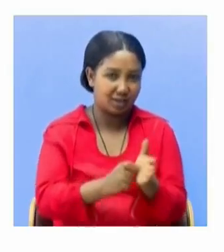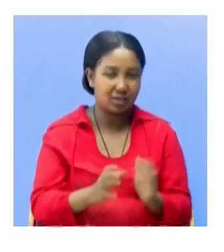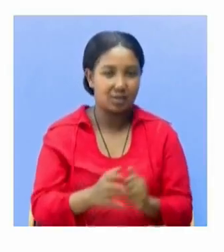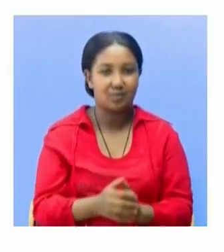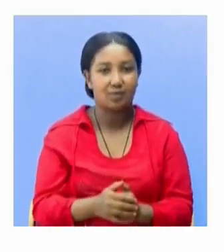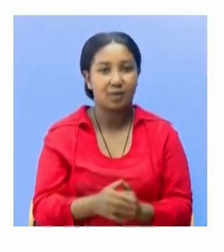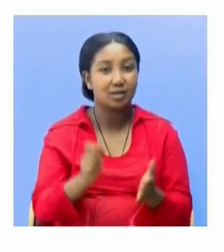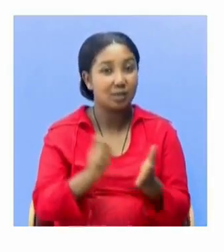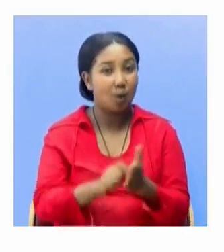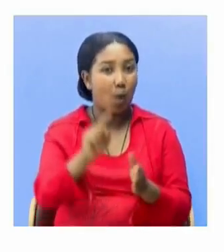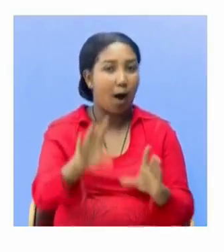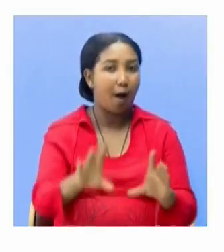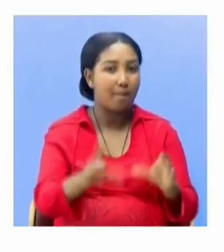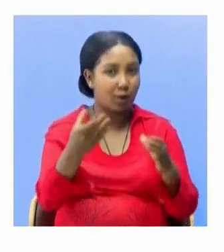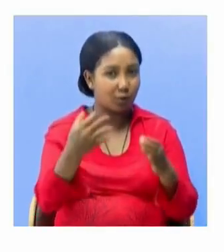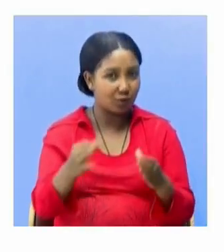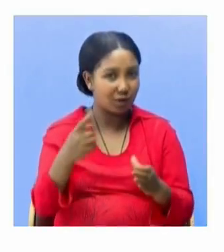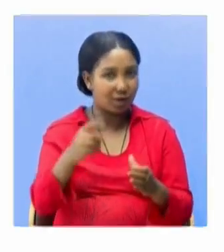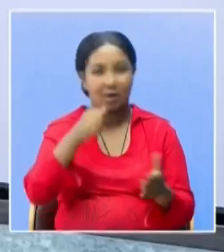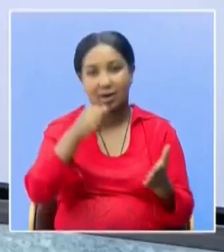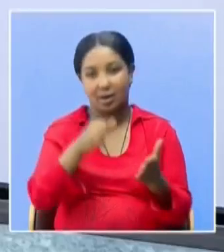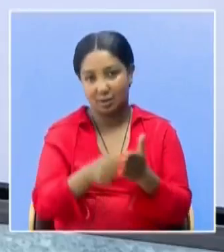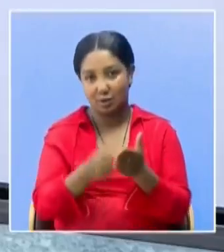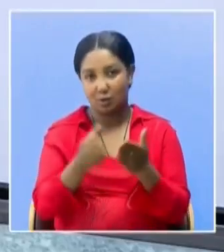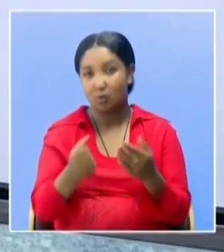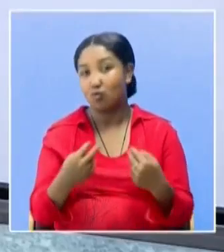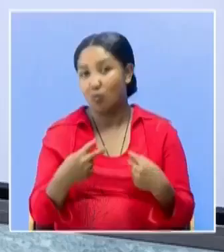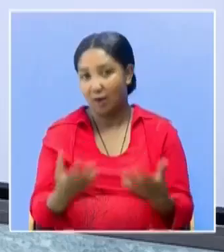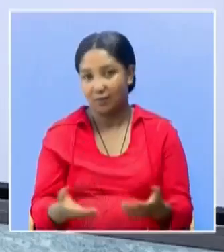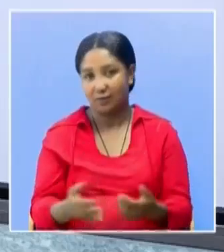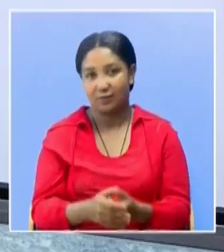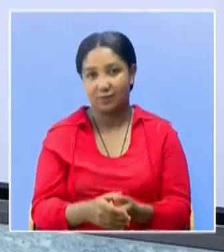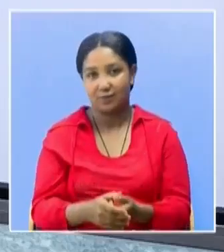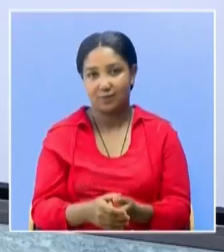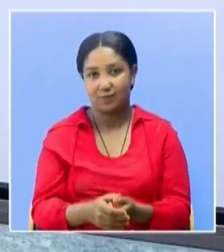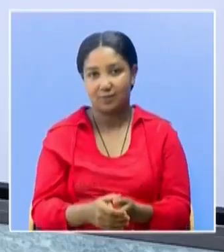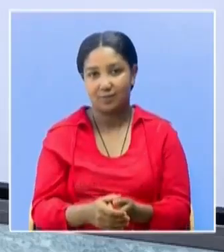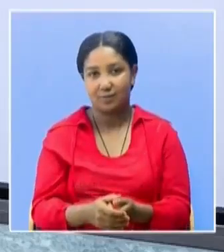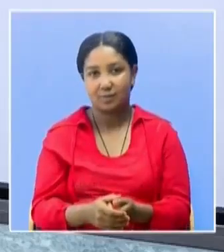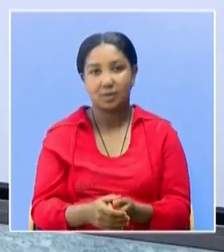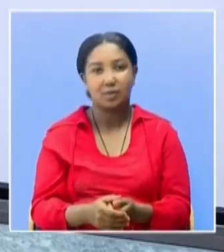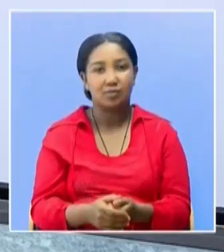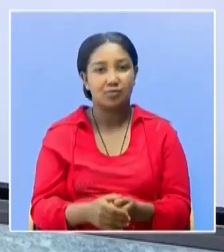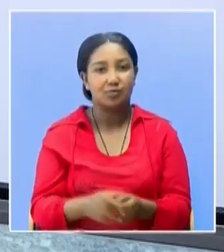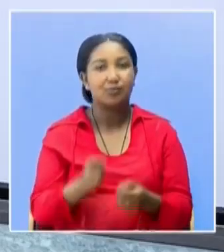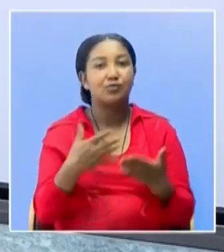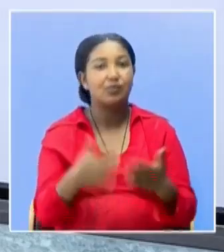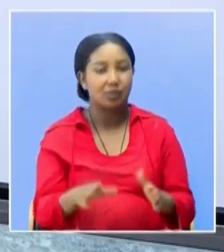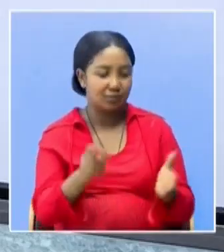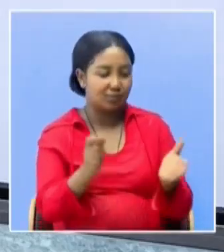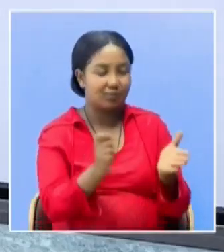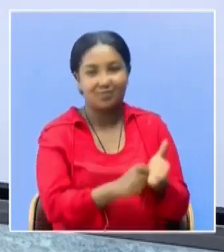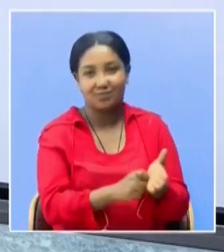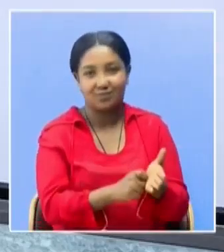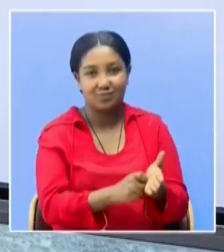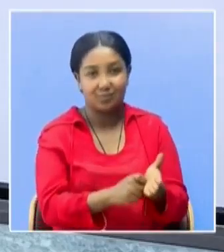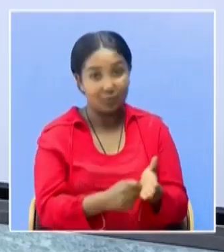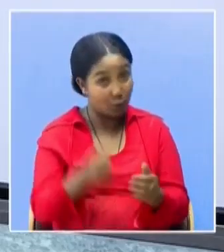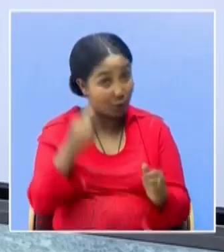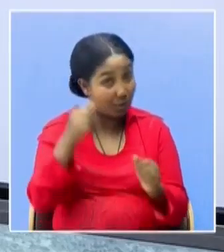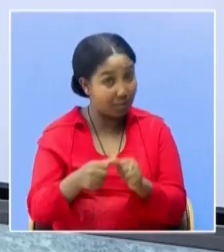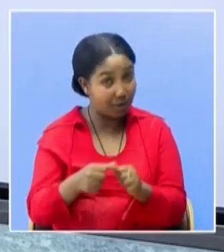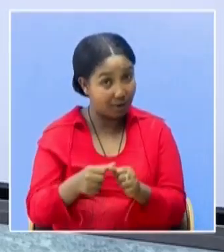Signature is one part of the letter that you need to have. Write something here now. What do you write here now? Yeah, you remember